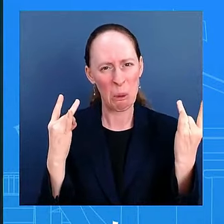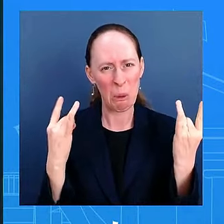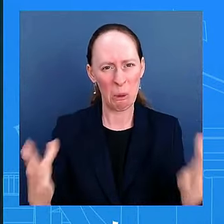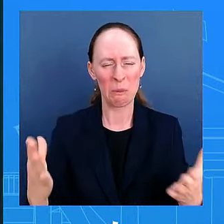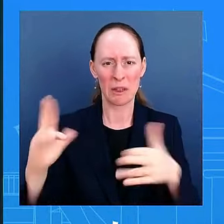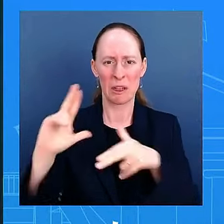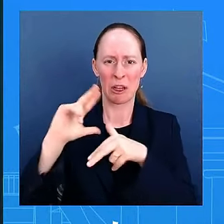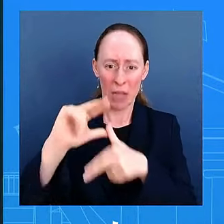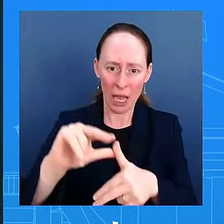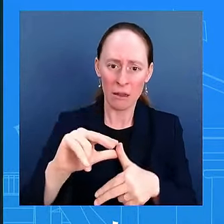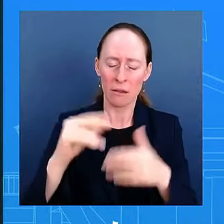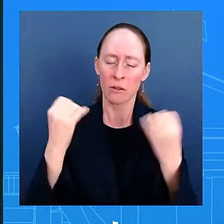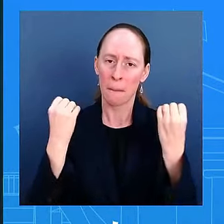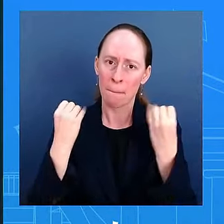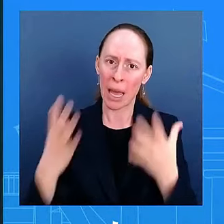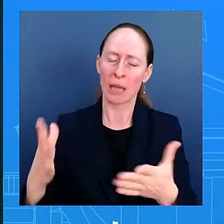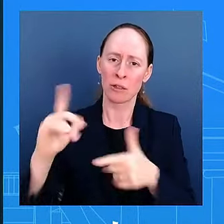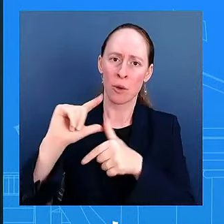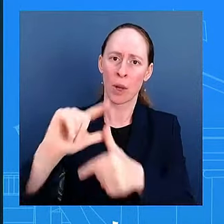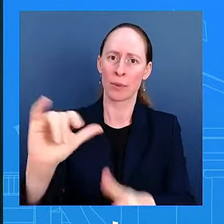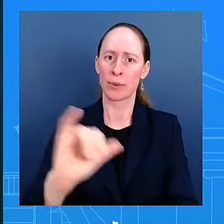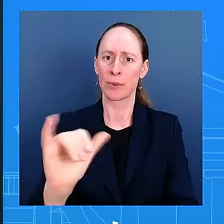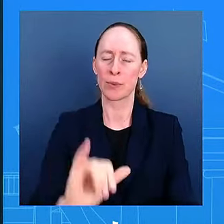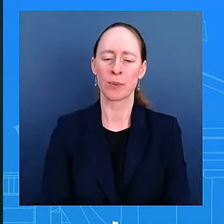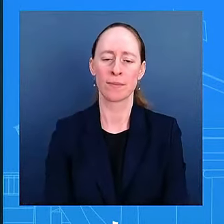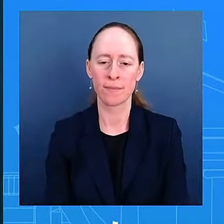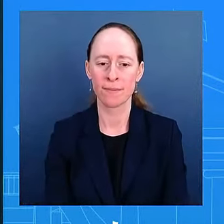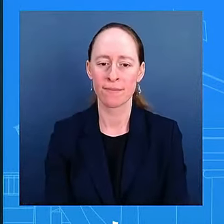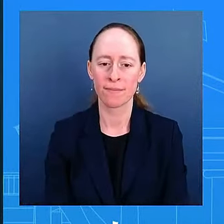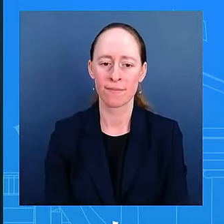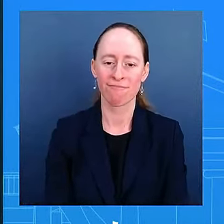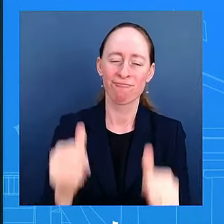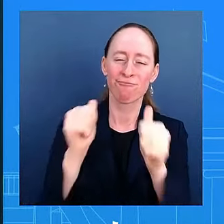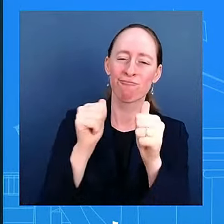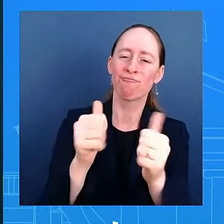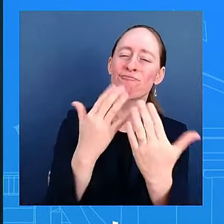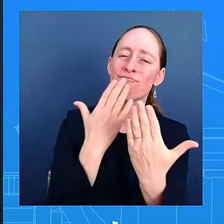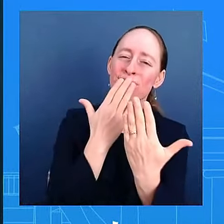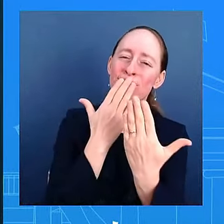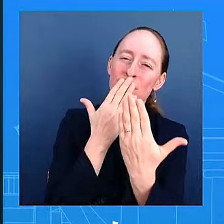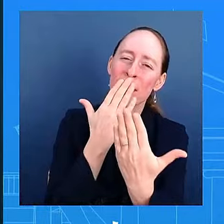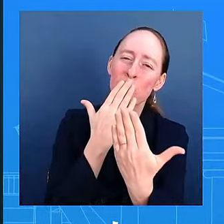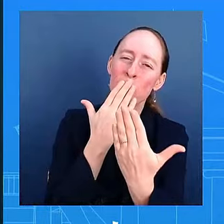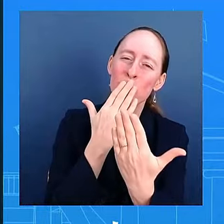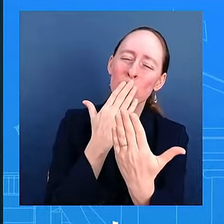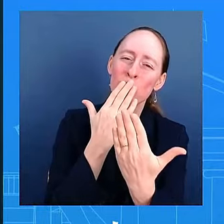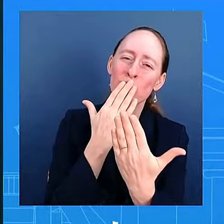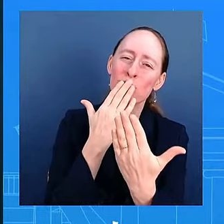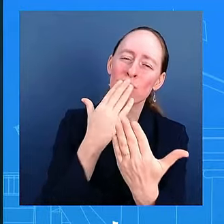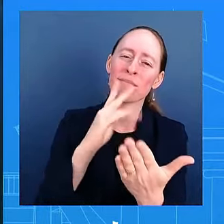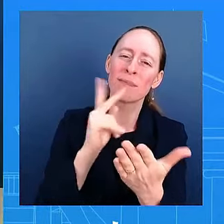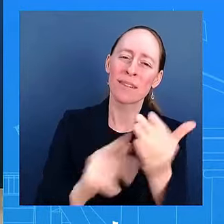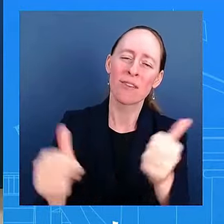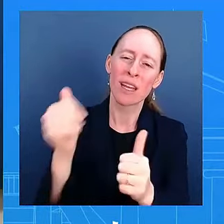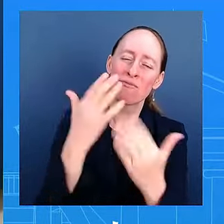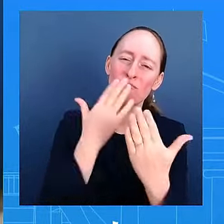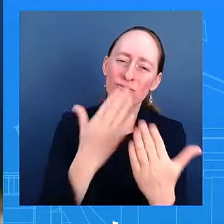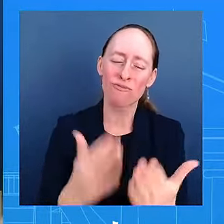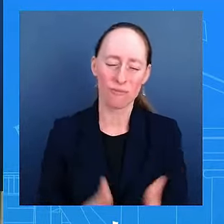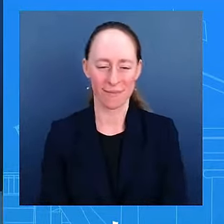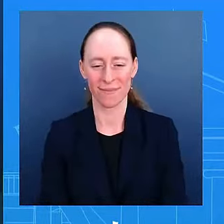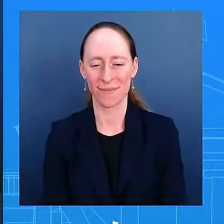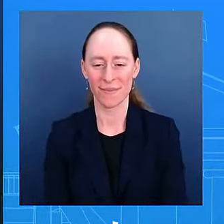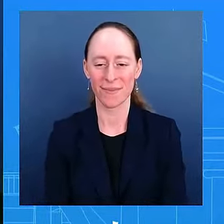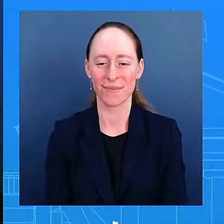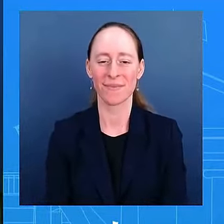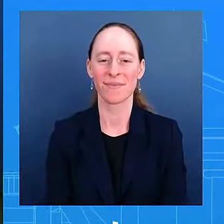much, Mr. Secretary. Appreciate it. Appreciate everything that you're doing. Thank you. All right, we don't have too much time because the president,